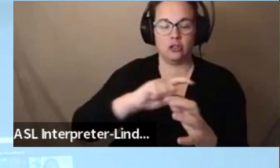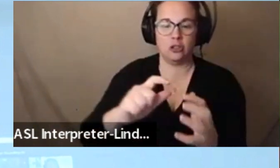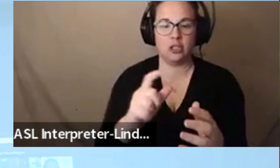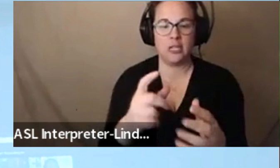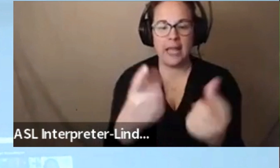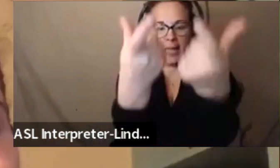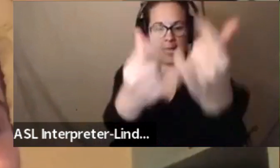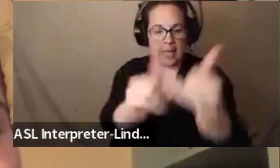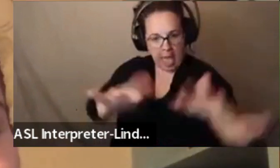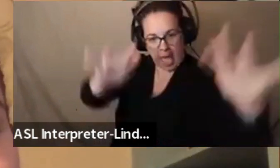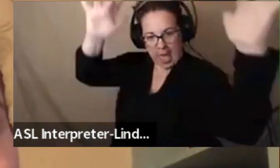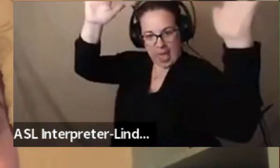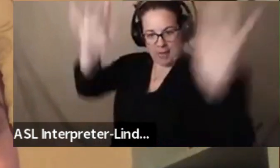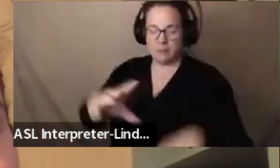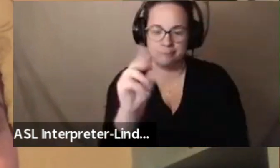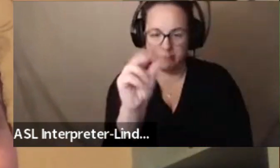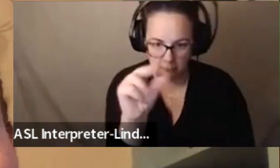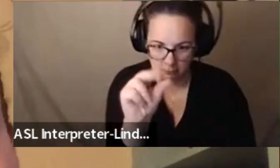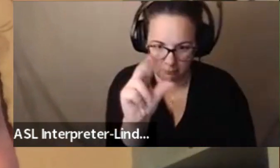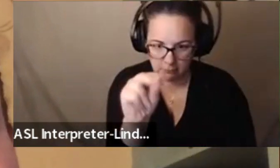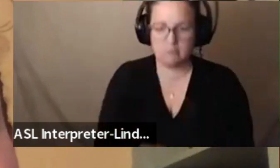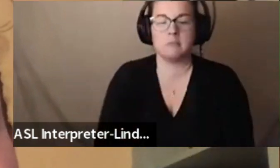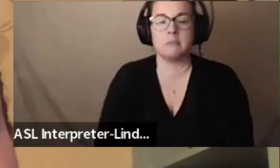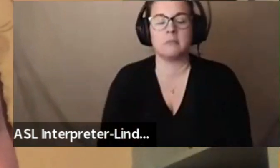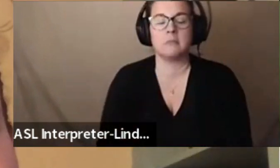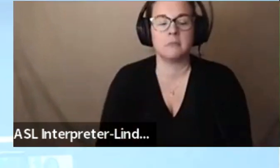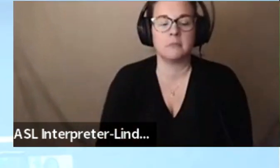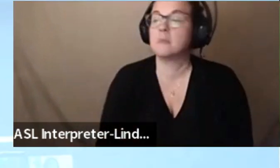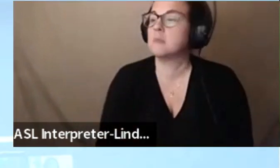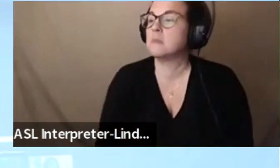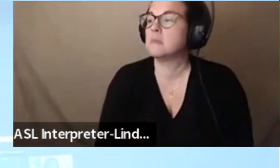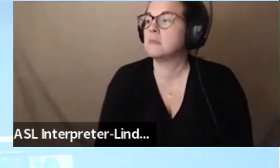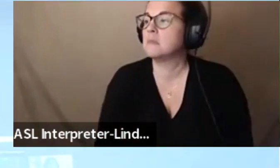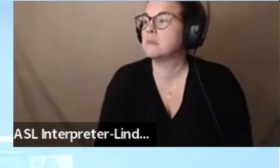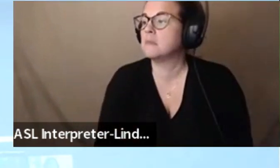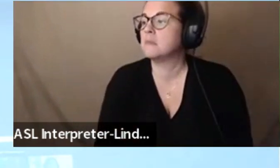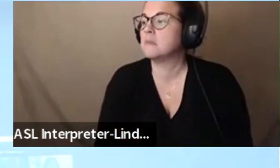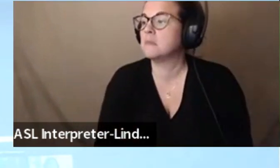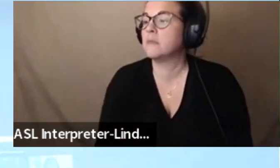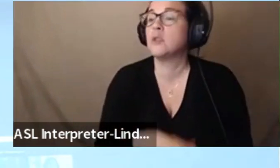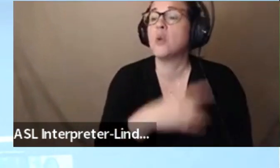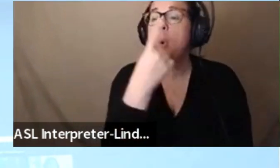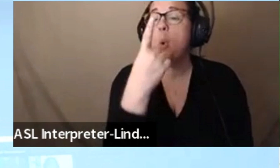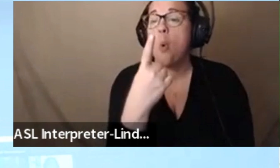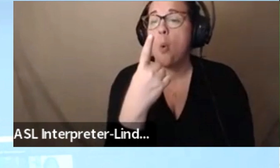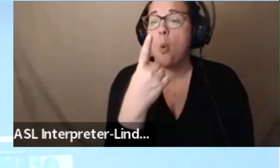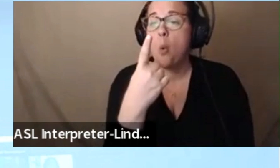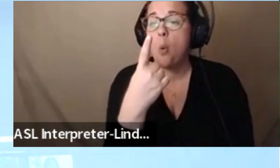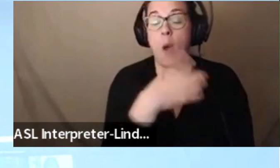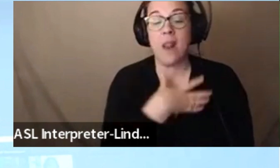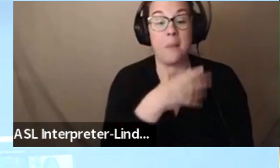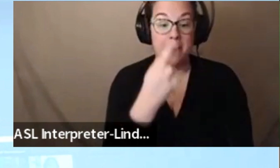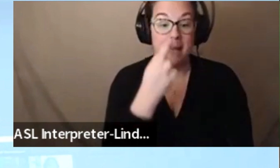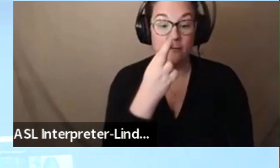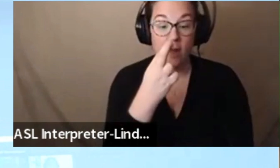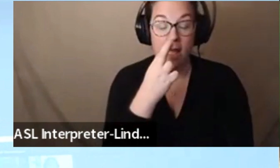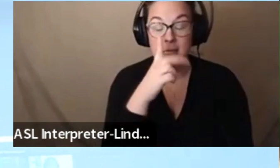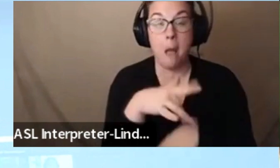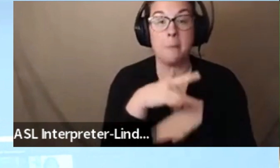Don't, yeah. My best friend is really, one of my best friends is